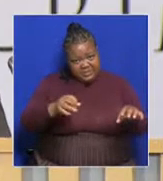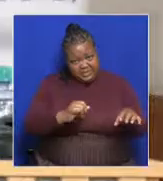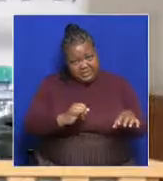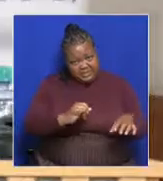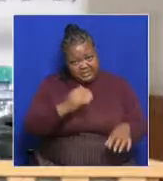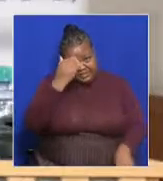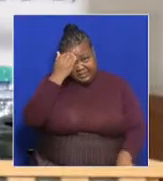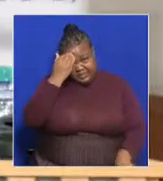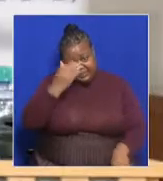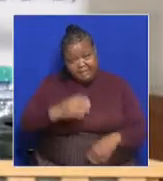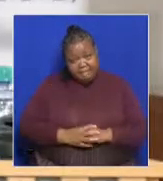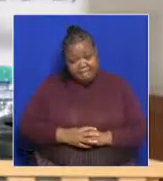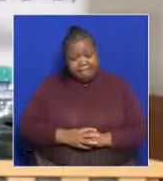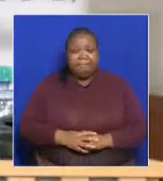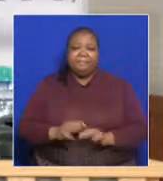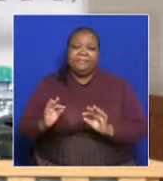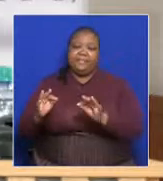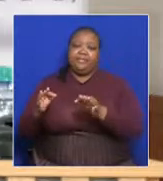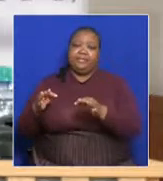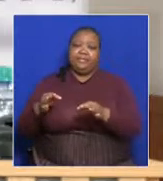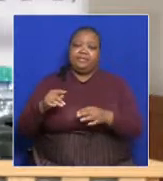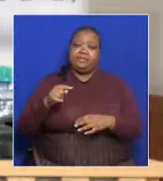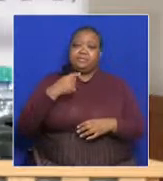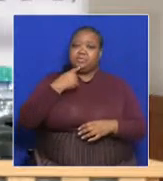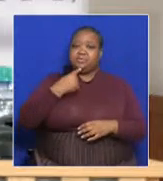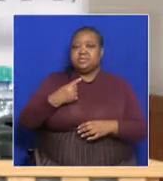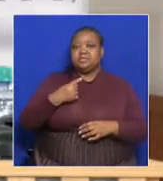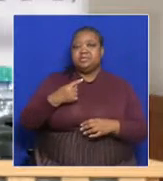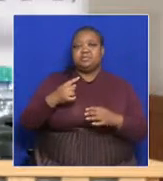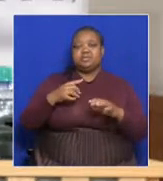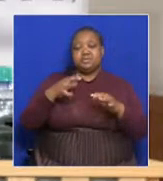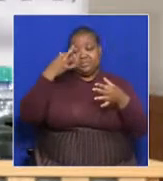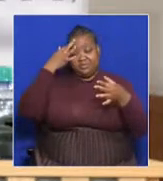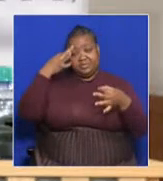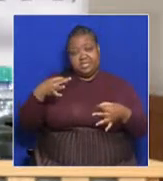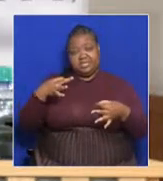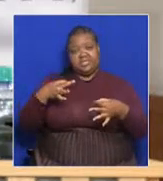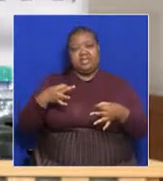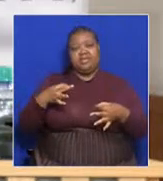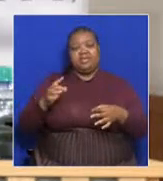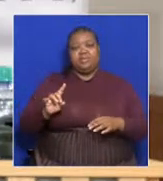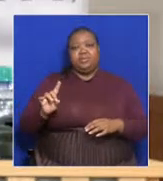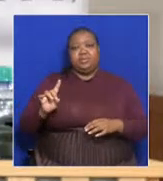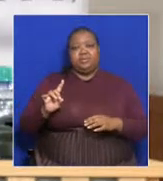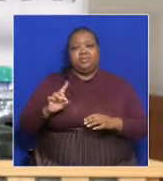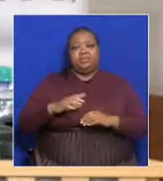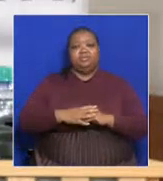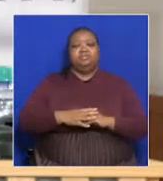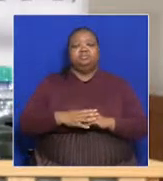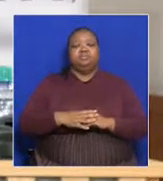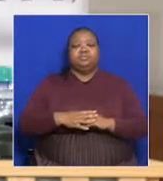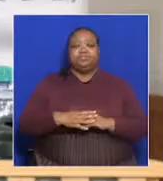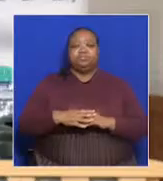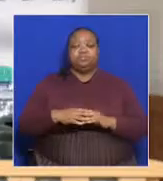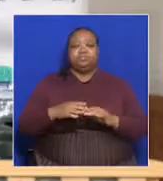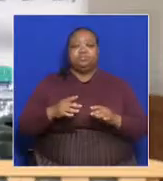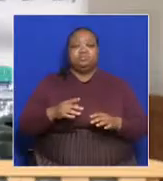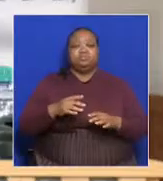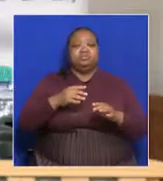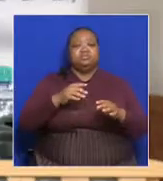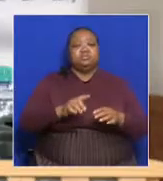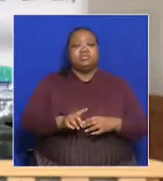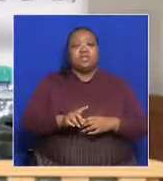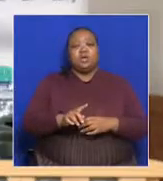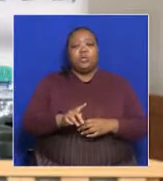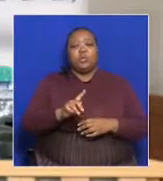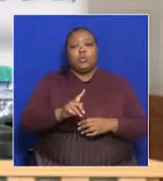it's on that basis that you say you then concluded, because the one was already holding a ton of